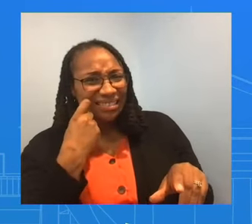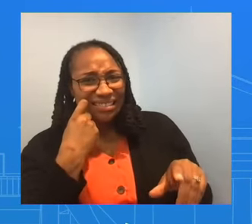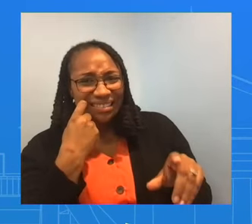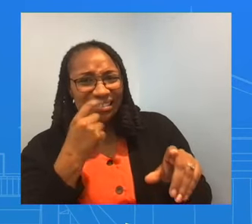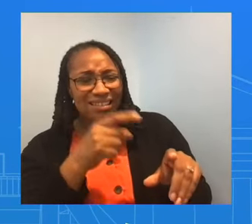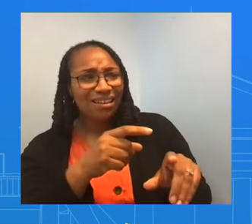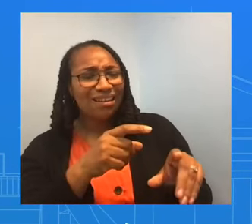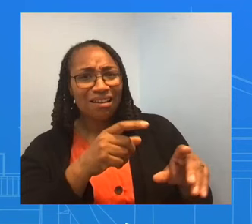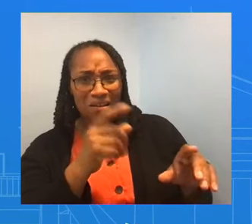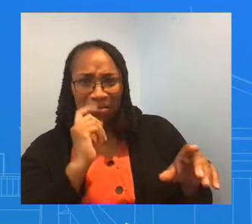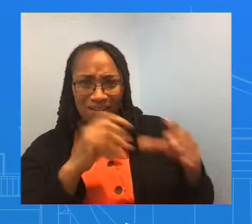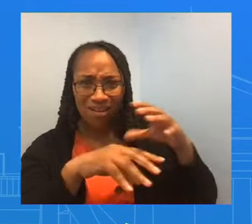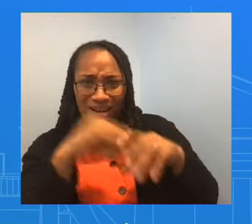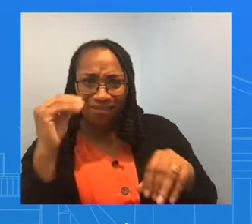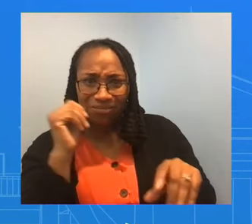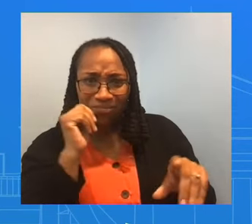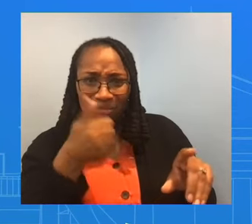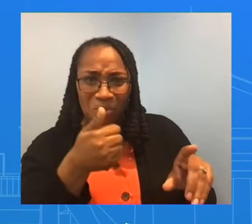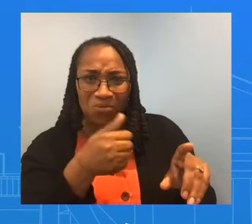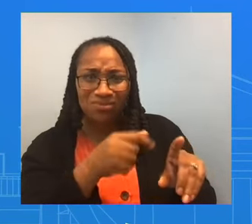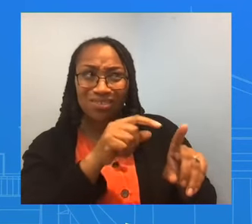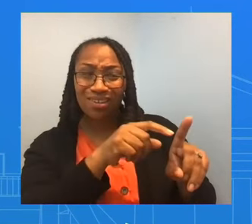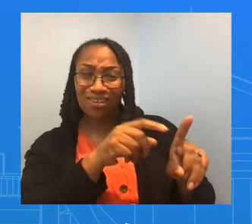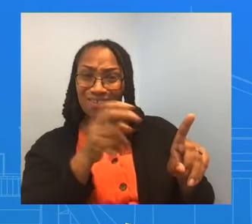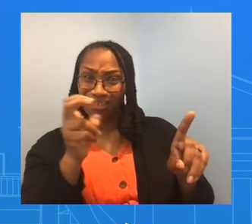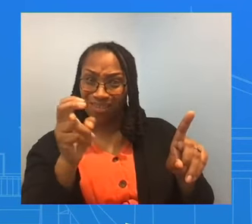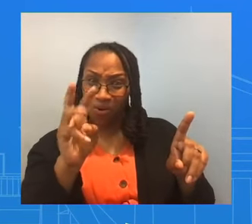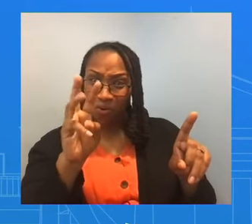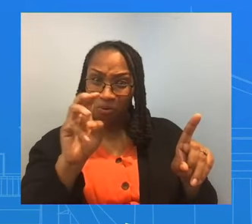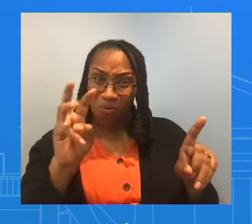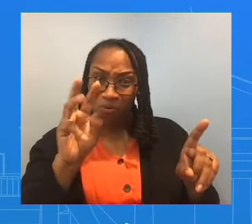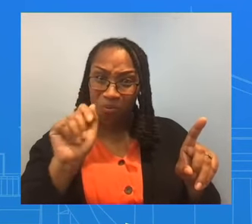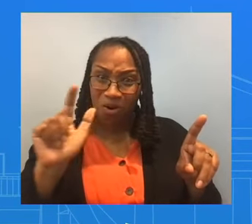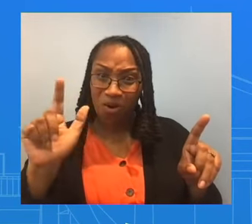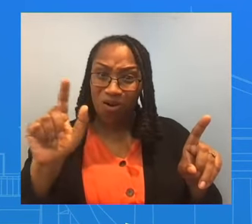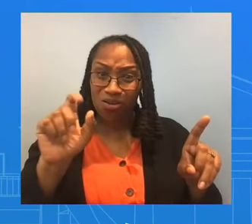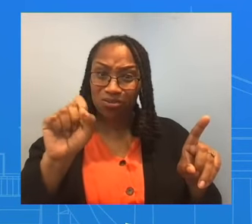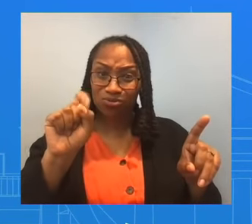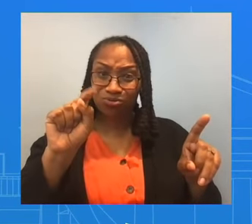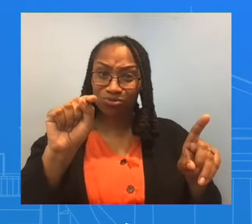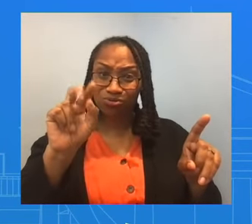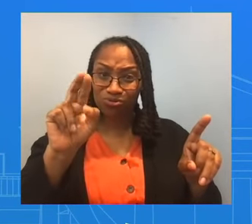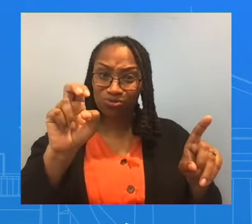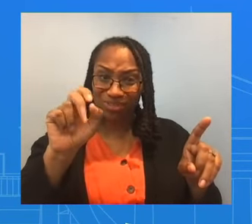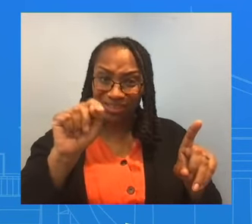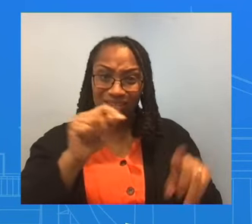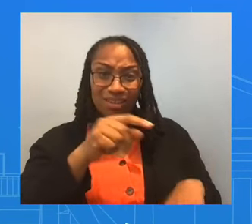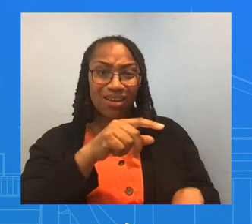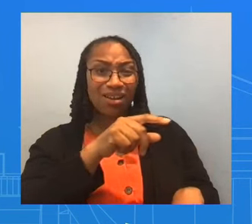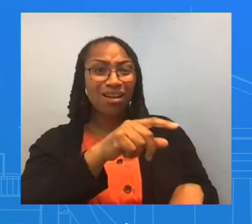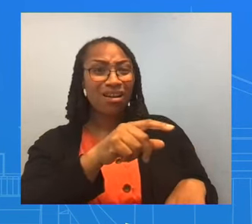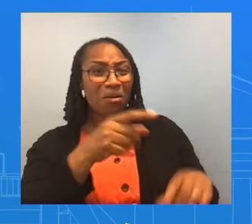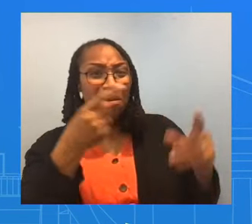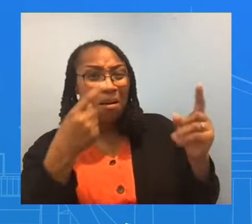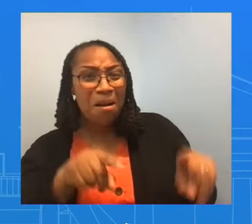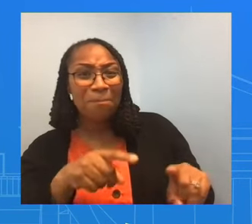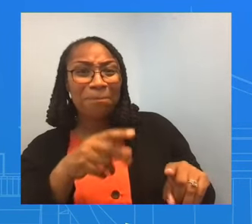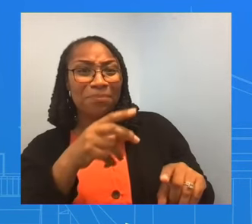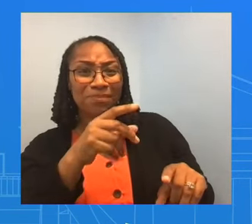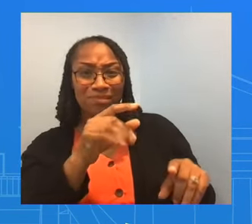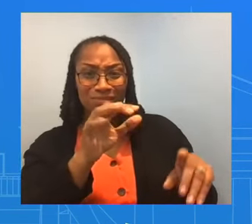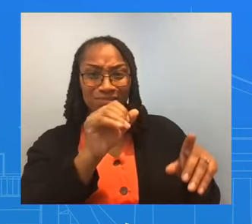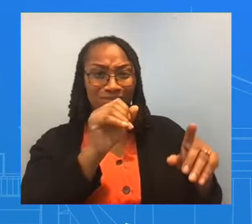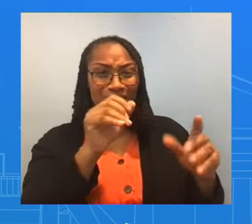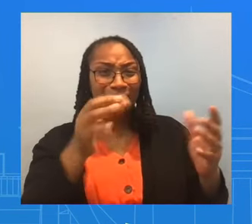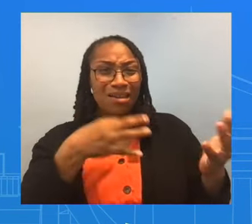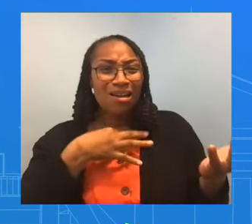in hot or softer than we've seen, and I'm just sort of curious what expectations are here at the White House. So I